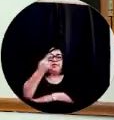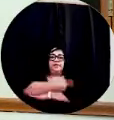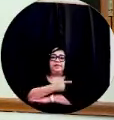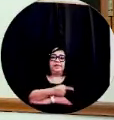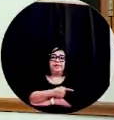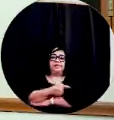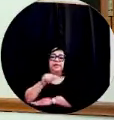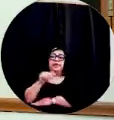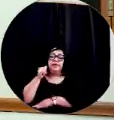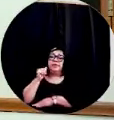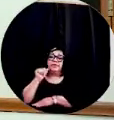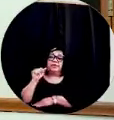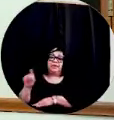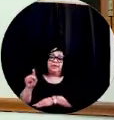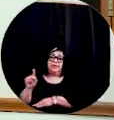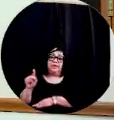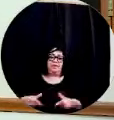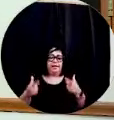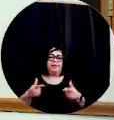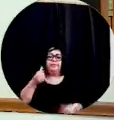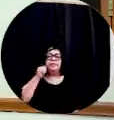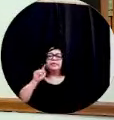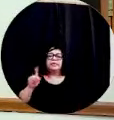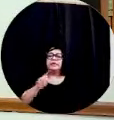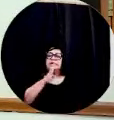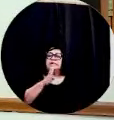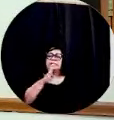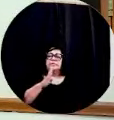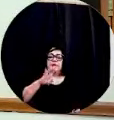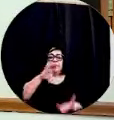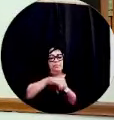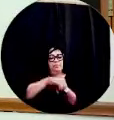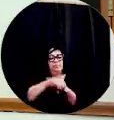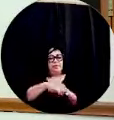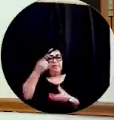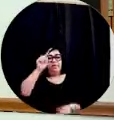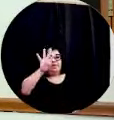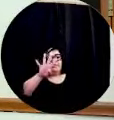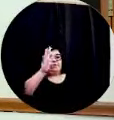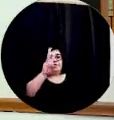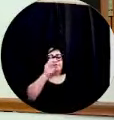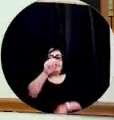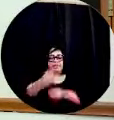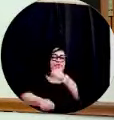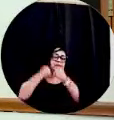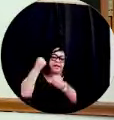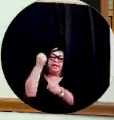life, Pastor Lorenzo Glenn, for 46 years.